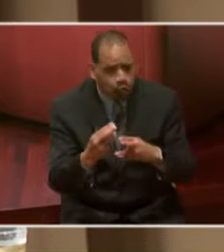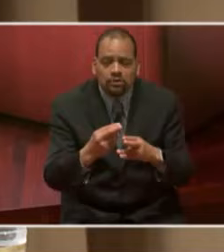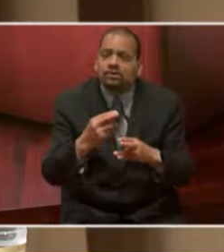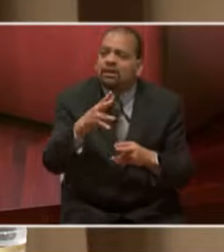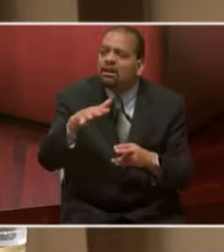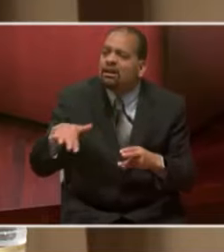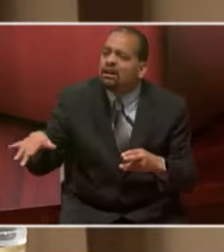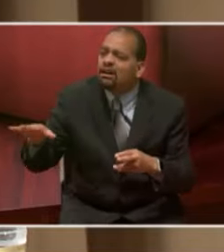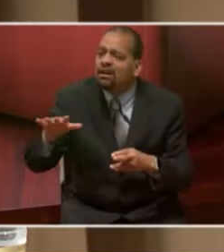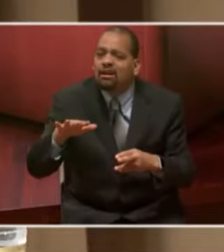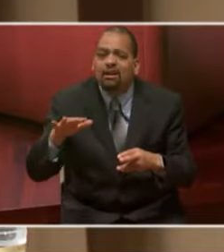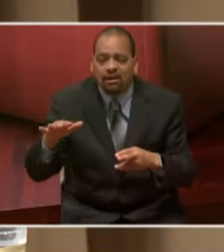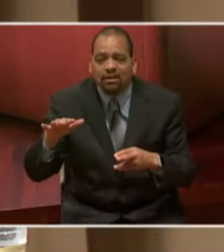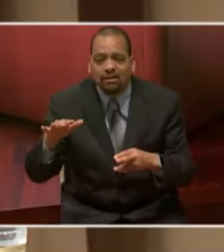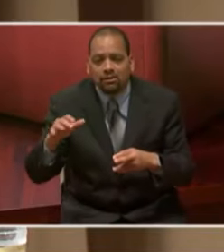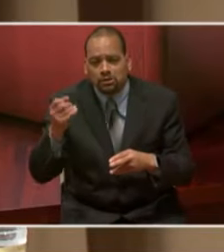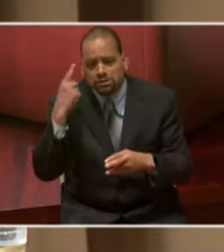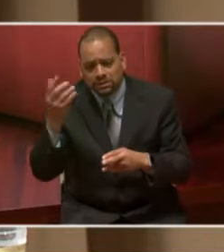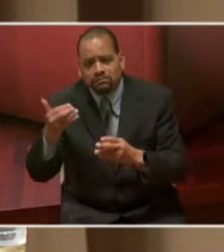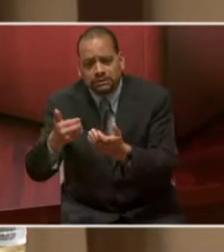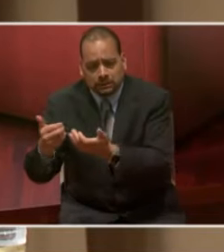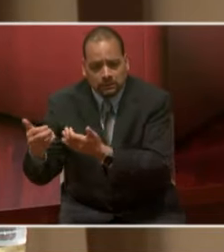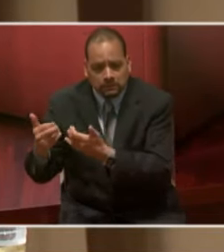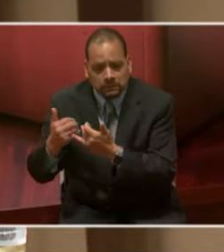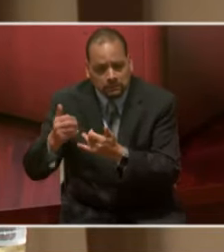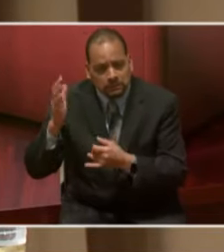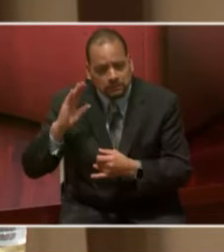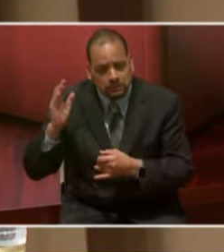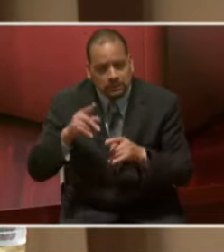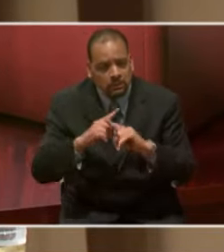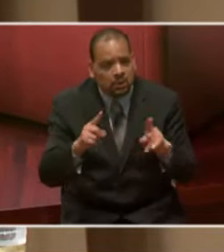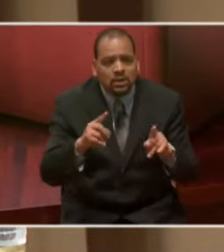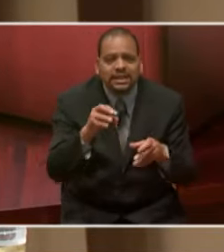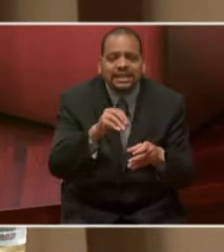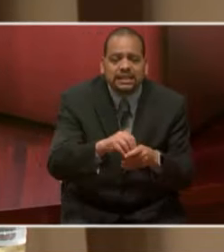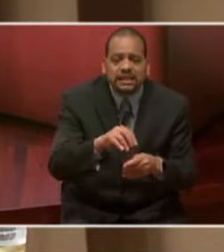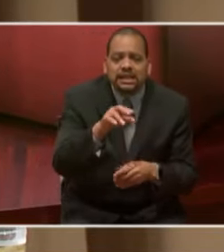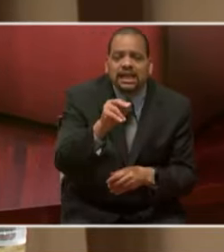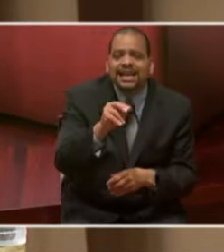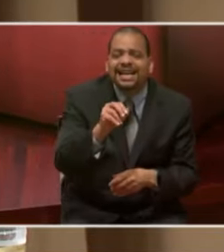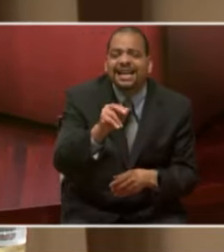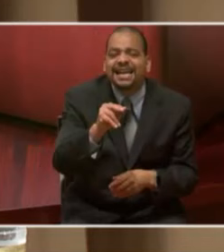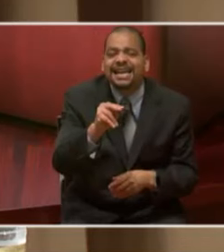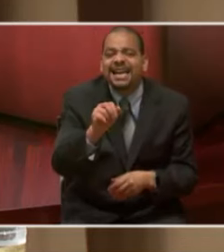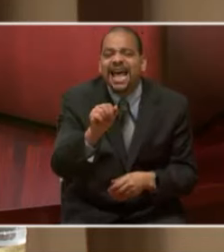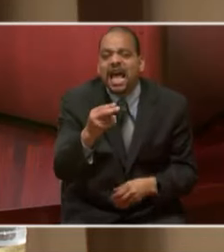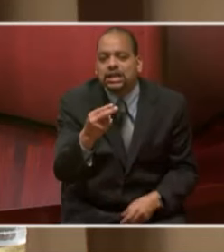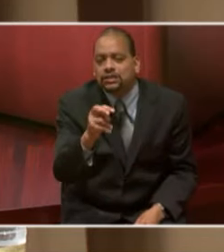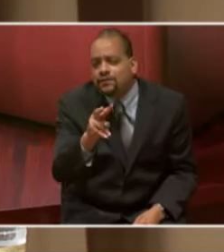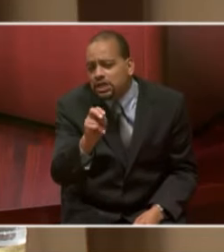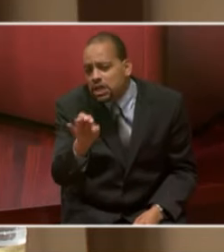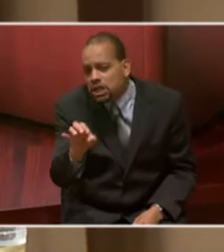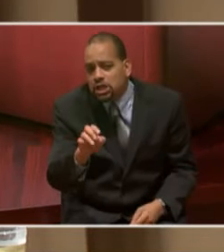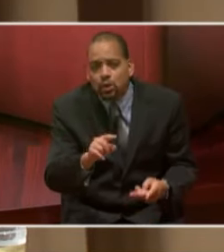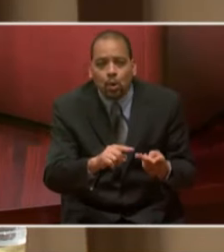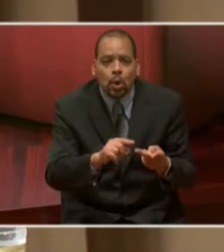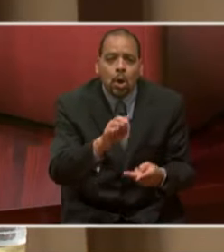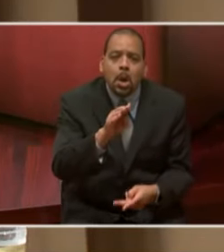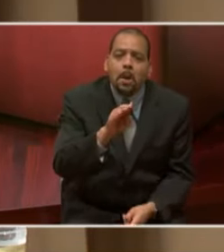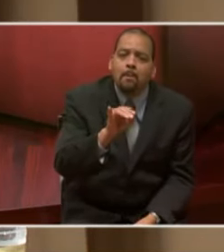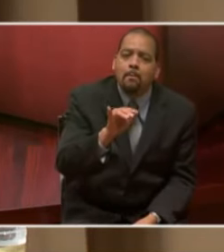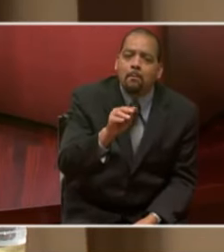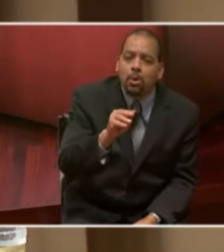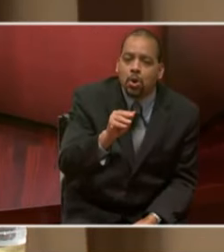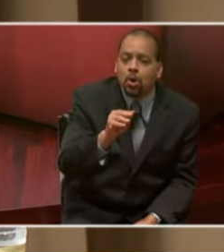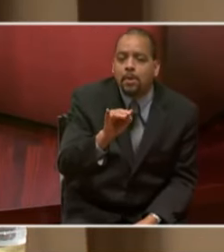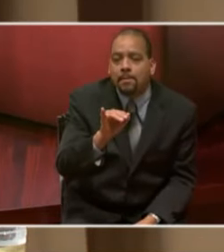people couldn't board a Greyhound bus and be seated together, or Trailway bus, and leave the city of Washington